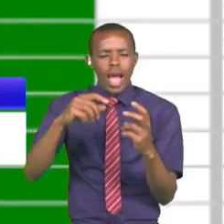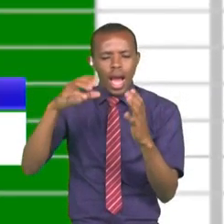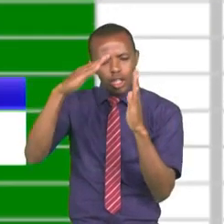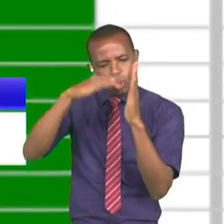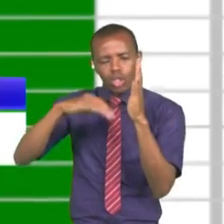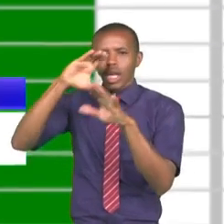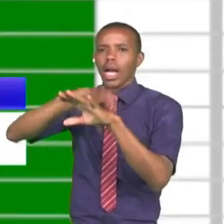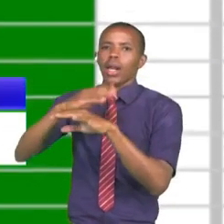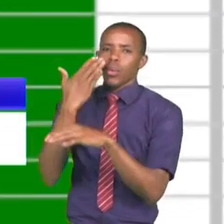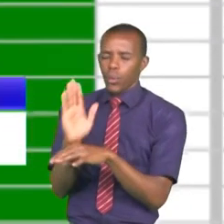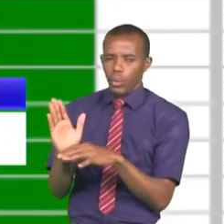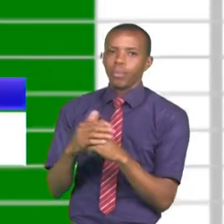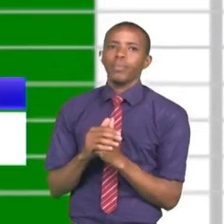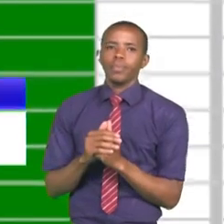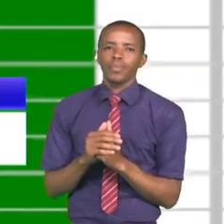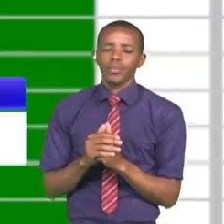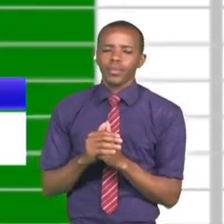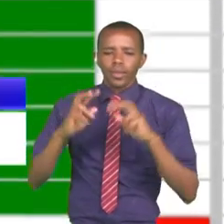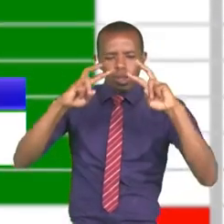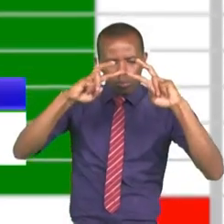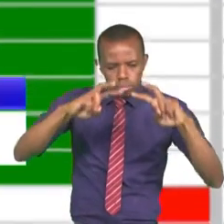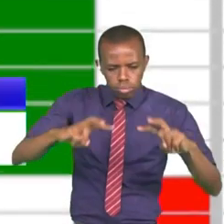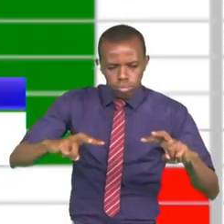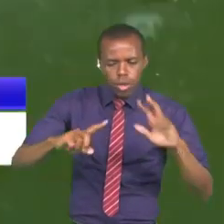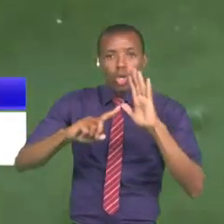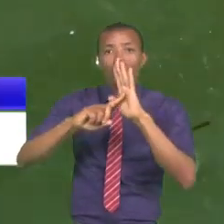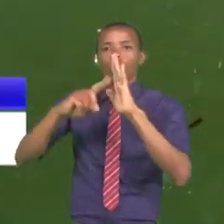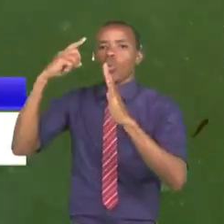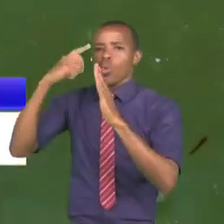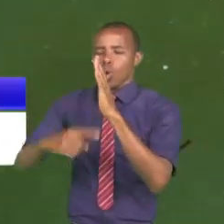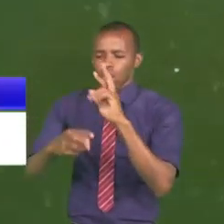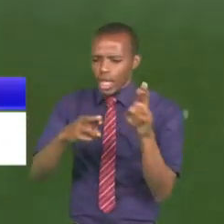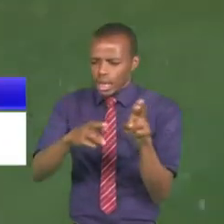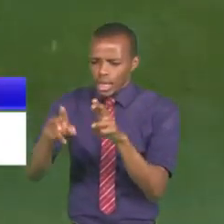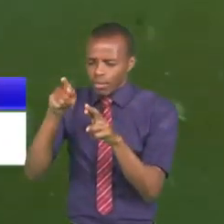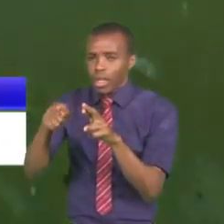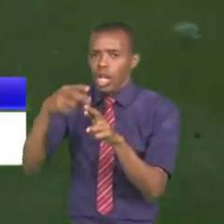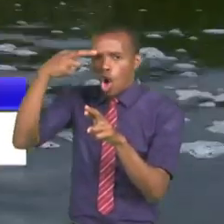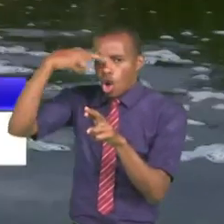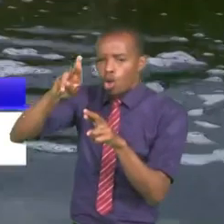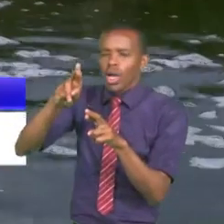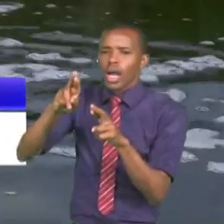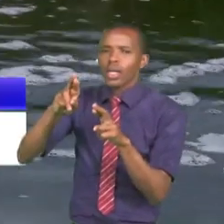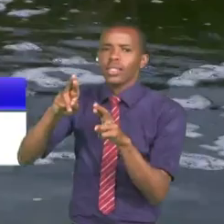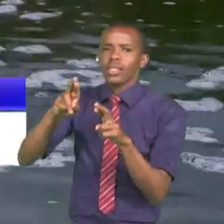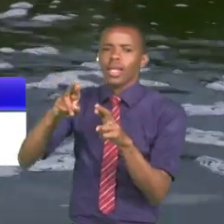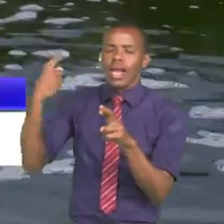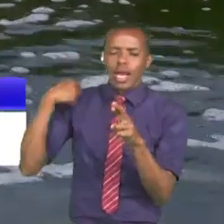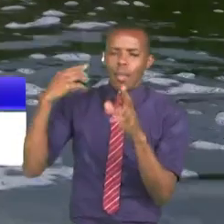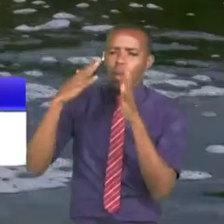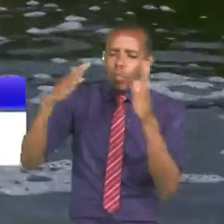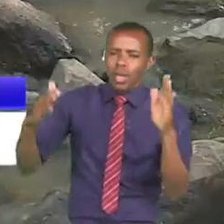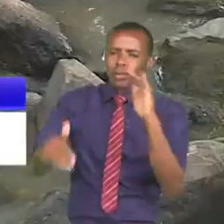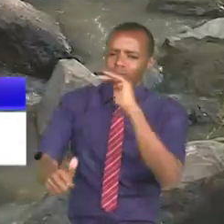results. According to the investigation, Mbagathi River's water at Rongai had a huge amount of